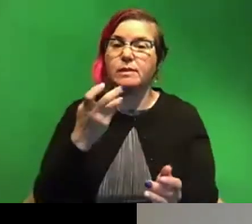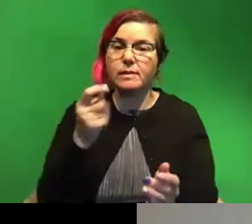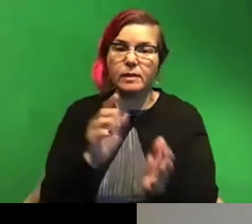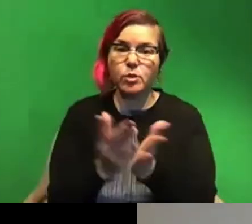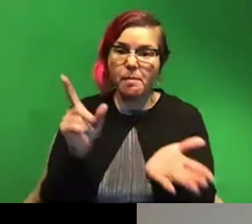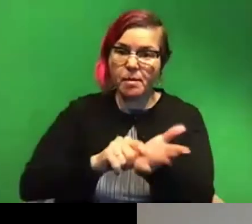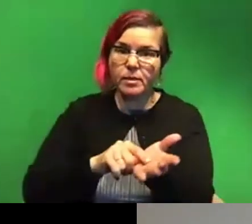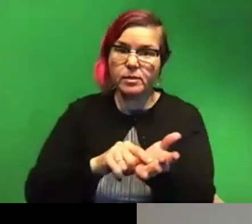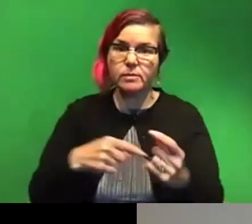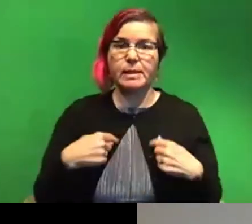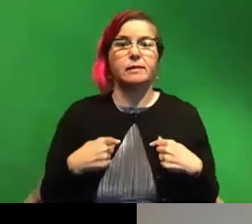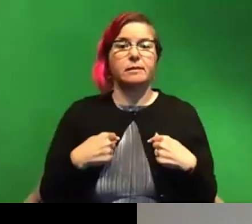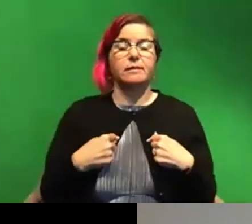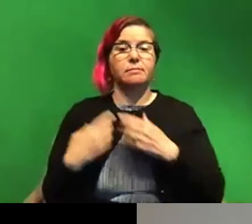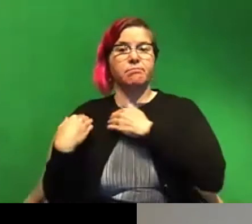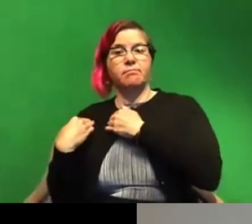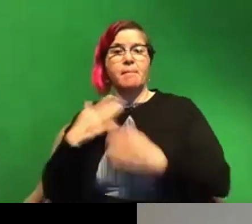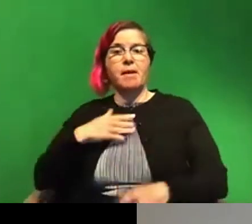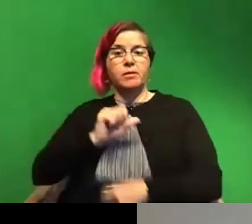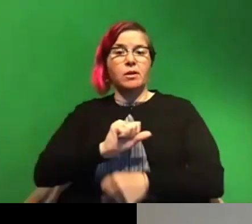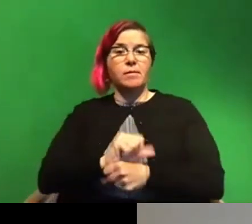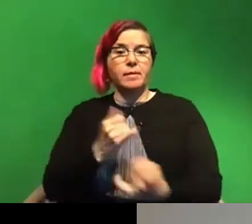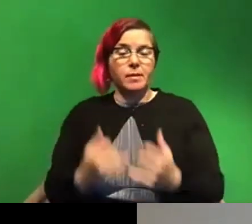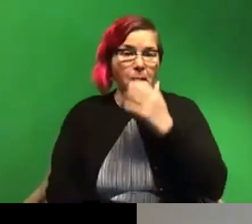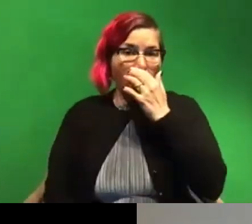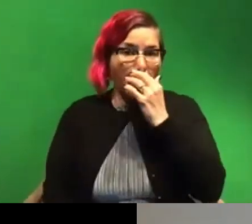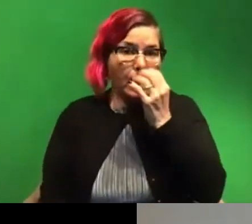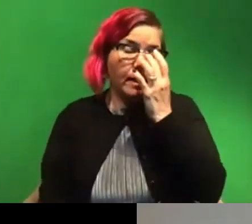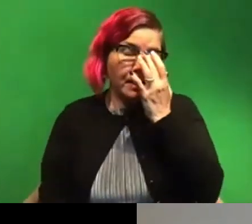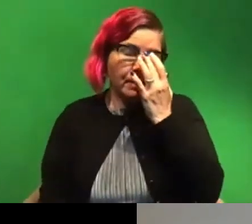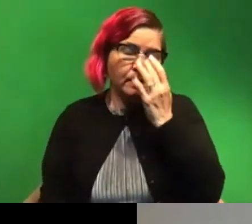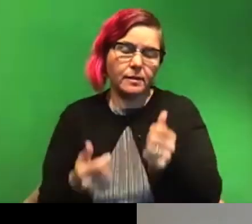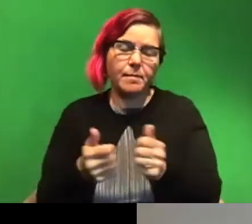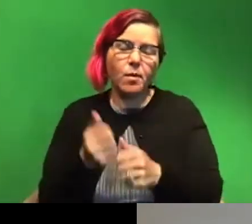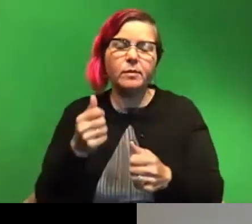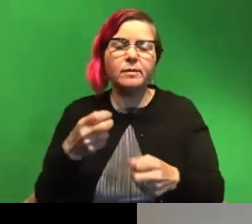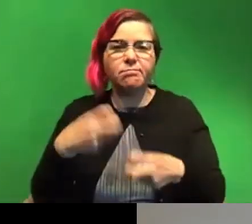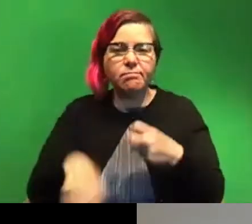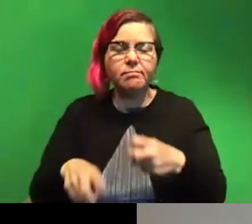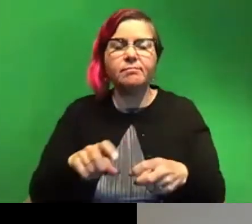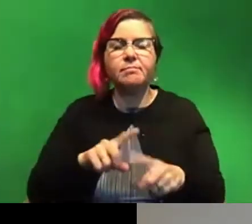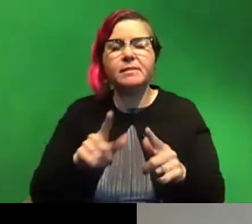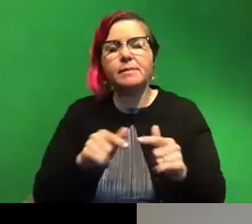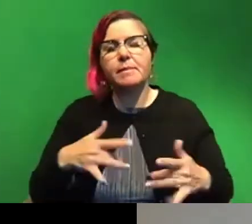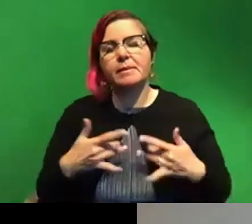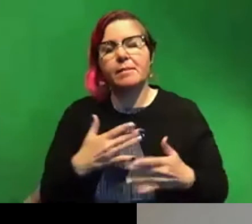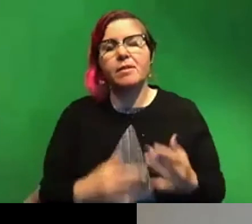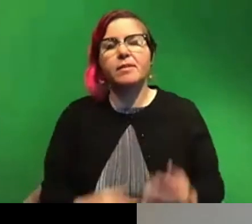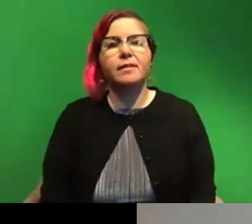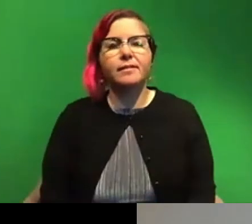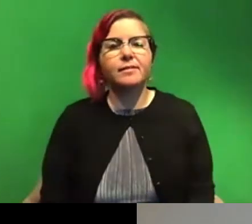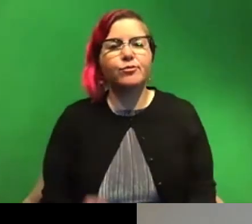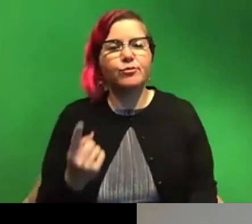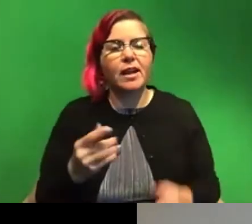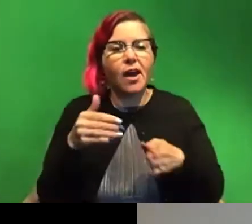this is me. That's my job now. Yeah. And so that's probably the most difficult but exciting part about my job. For sure. Yeah, being on the edge of knowledge is